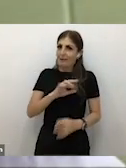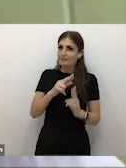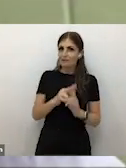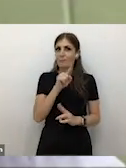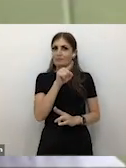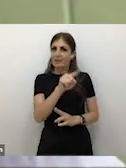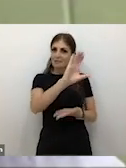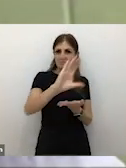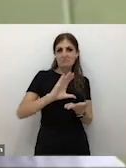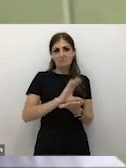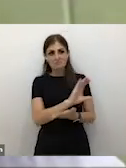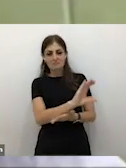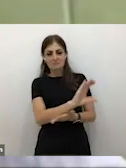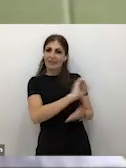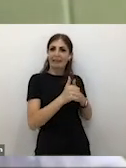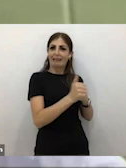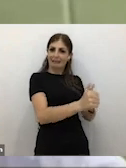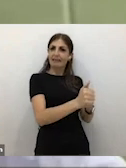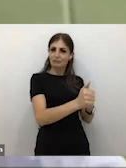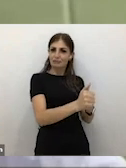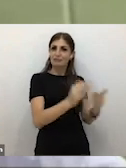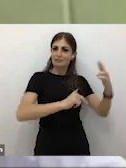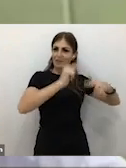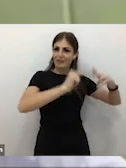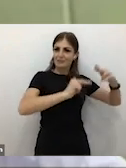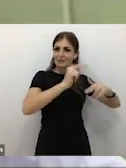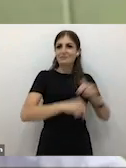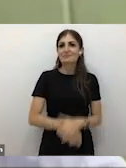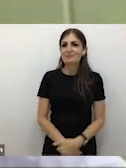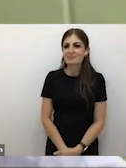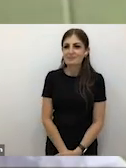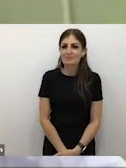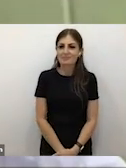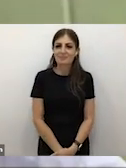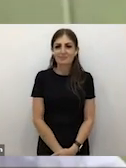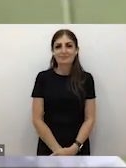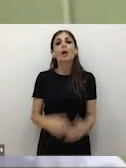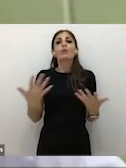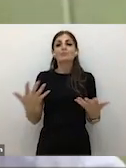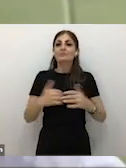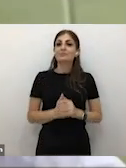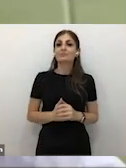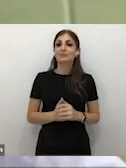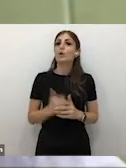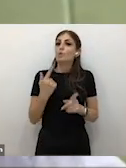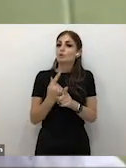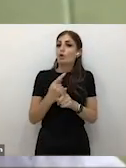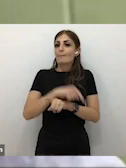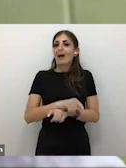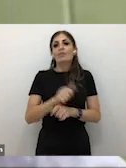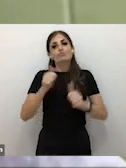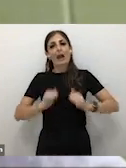in leadership development. So now I've told you a lot about the program itself. Let's talk about some of the practical